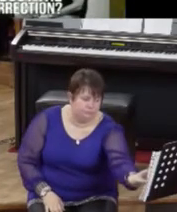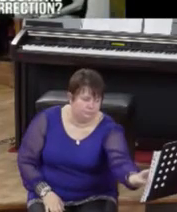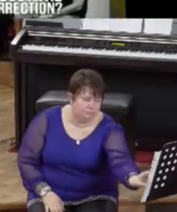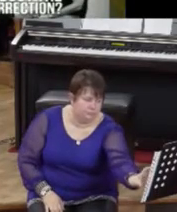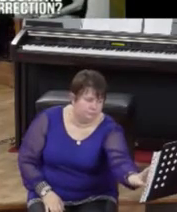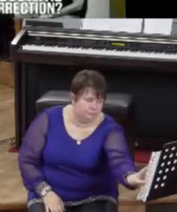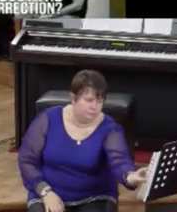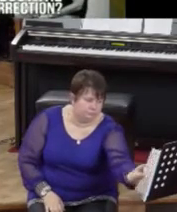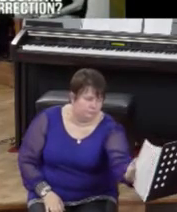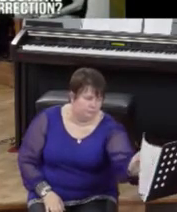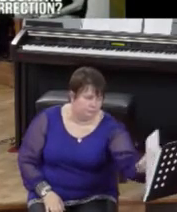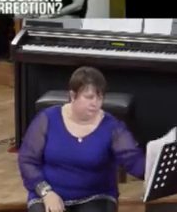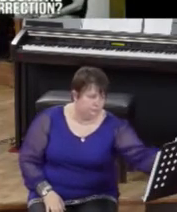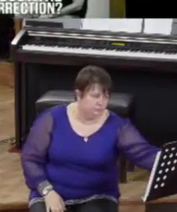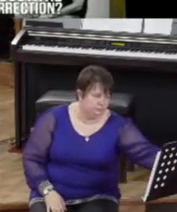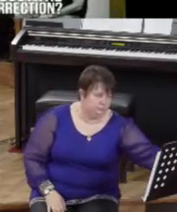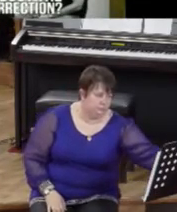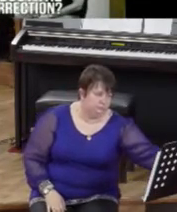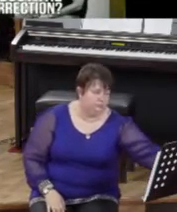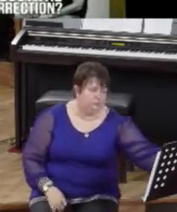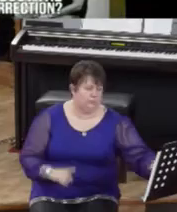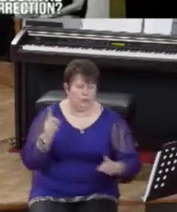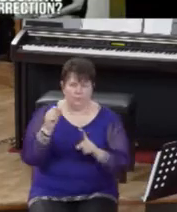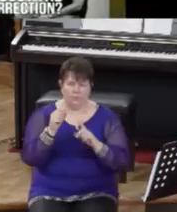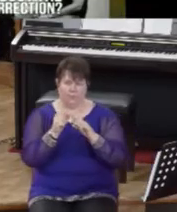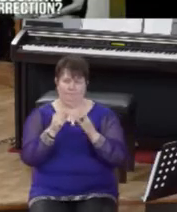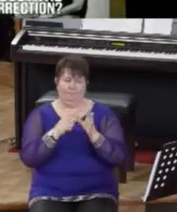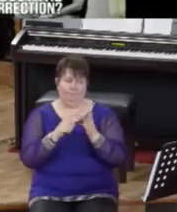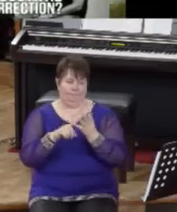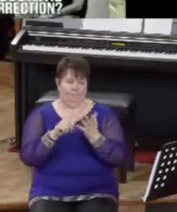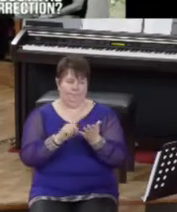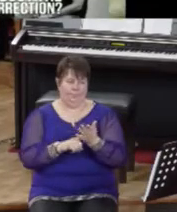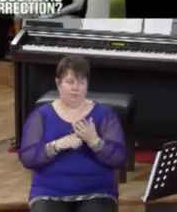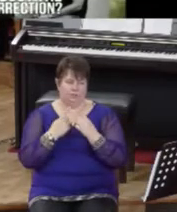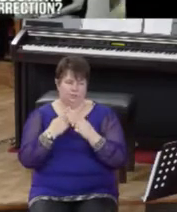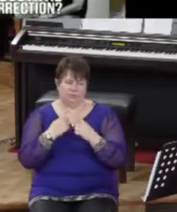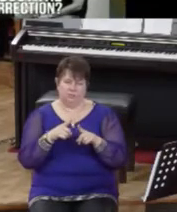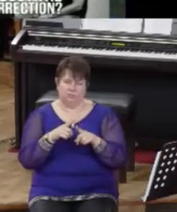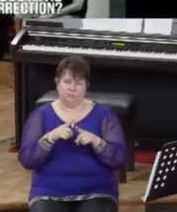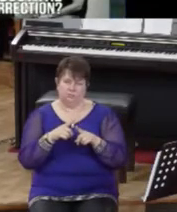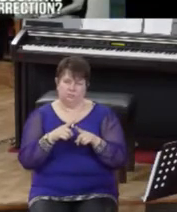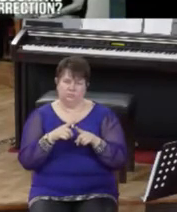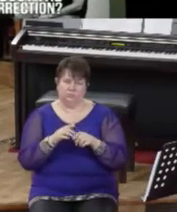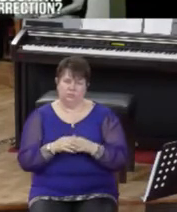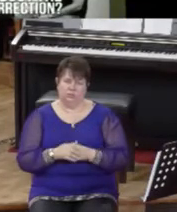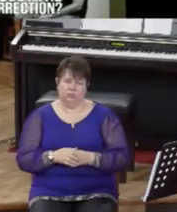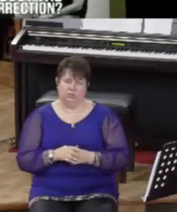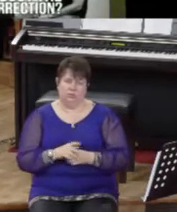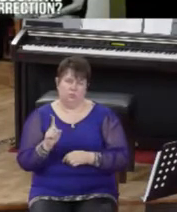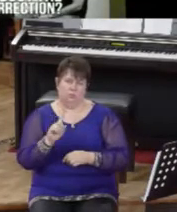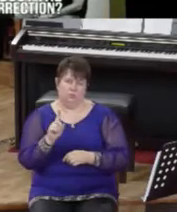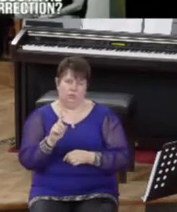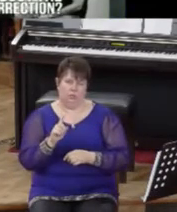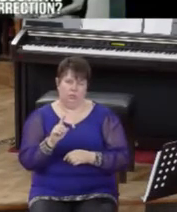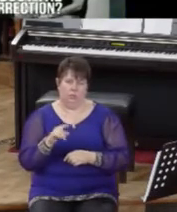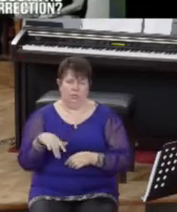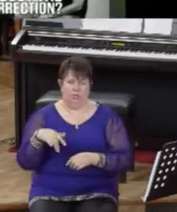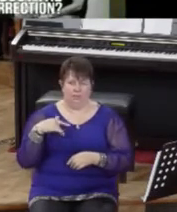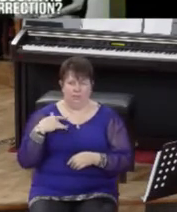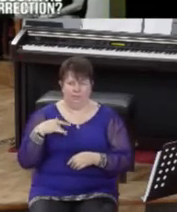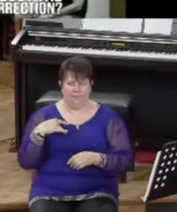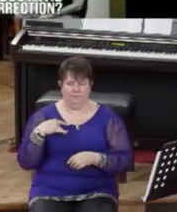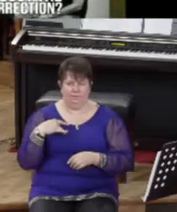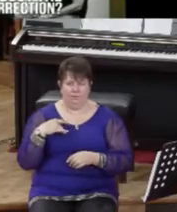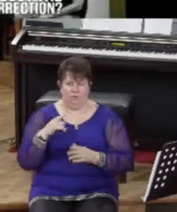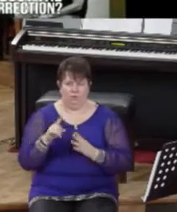So what Paul is saying here in these amazing and important verses of 1 Corinthians 15 is, it's either a